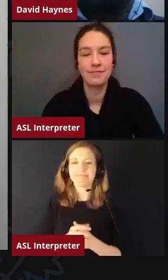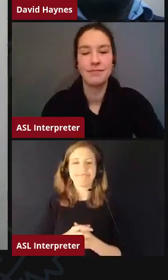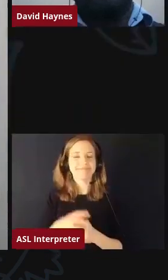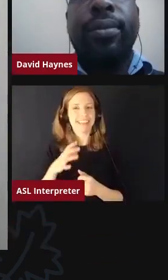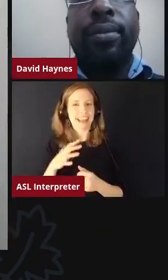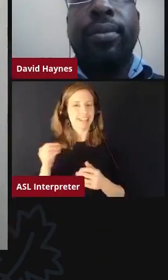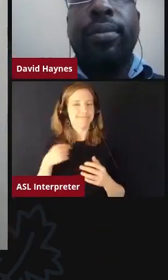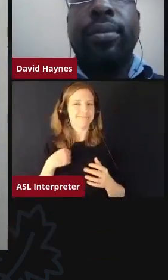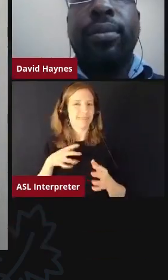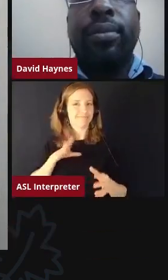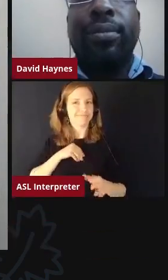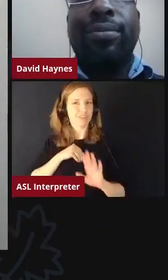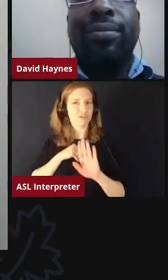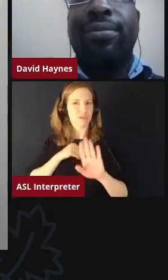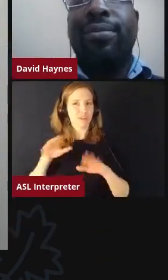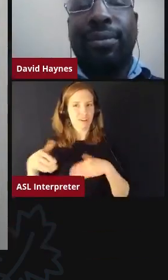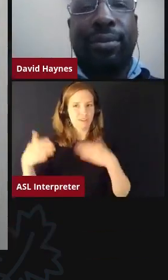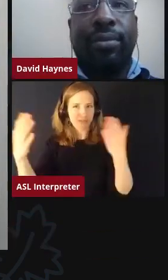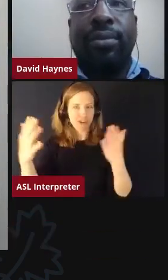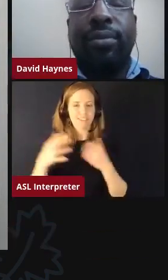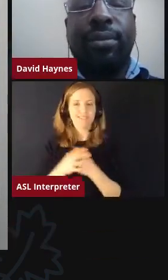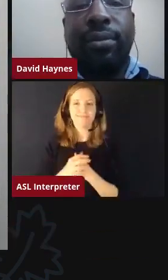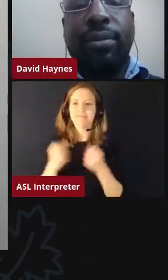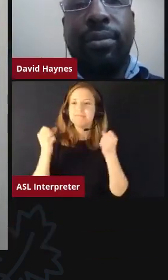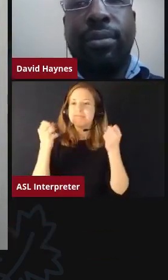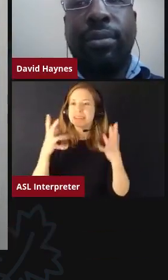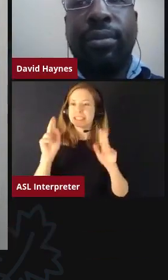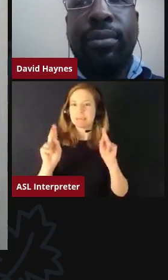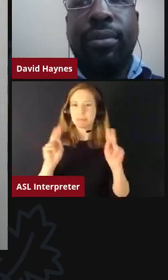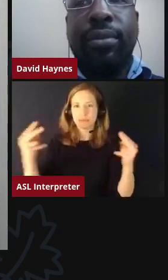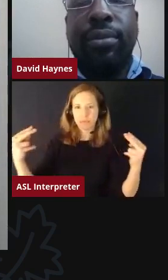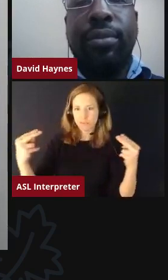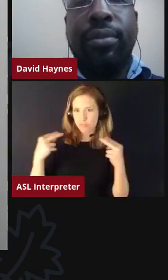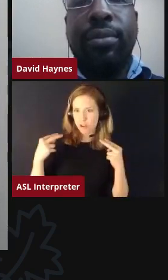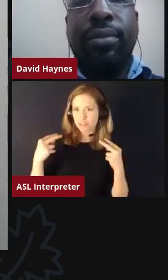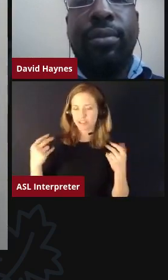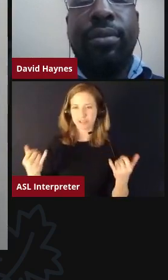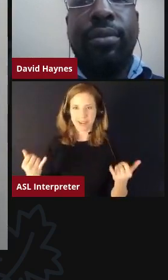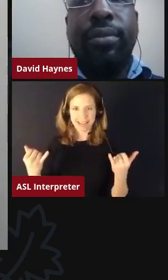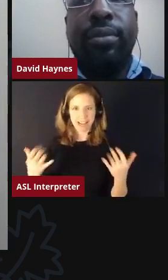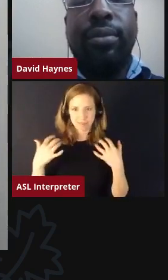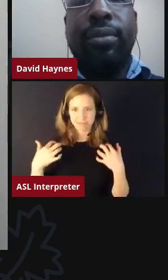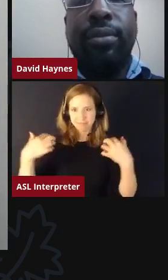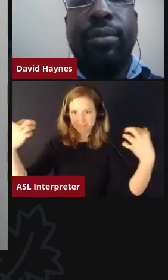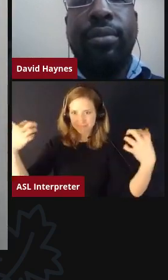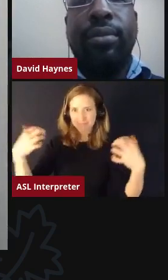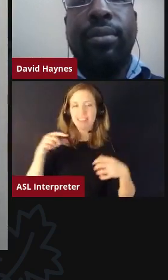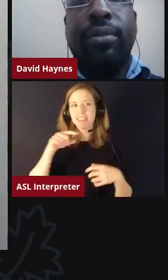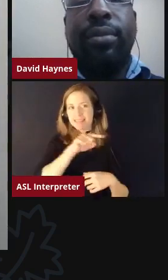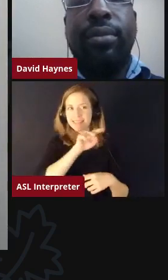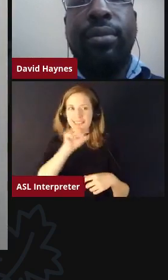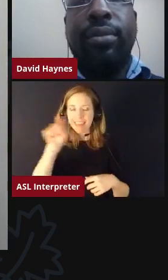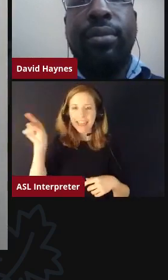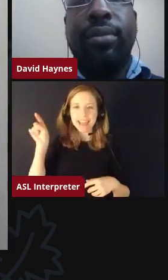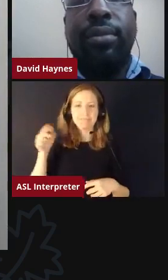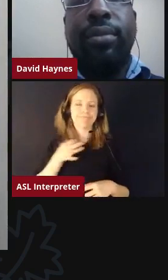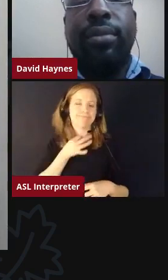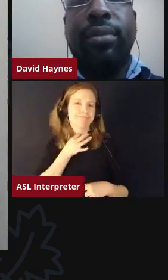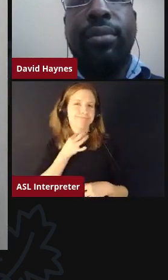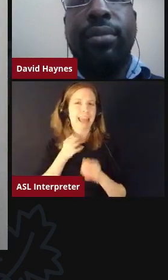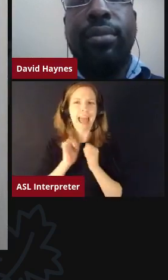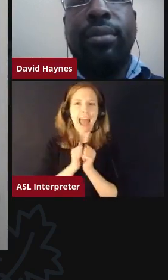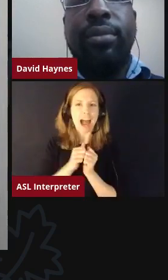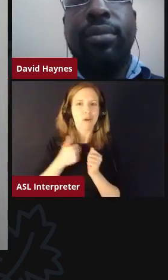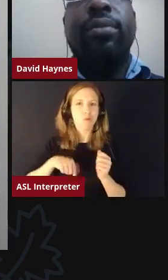because a lot of people are watching right now and they are wondering, how do we get to work